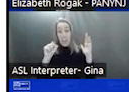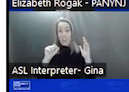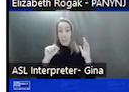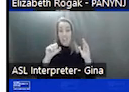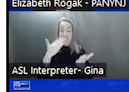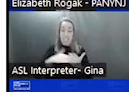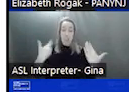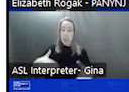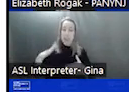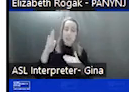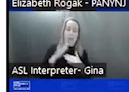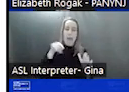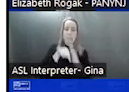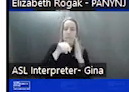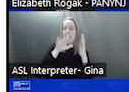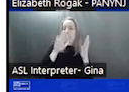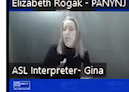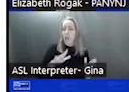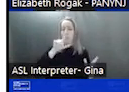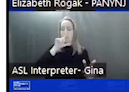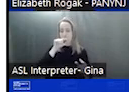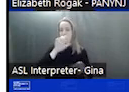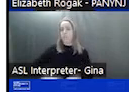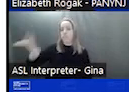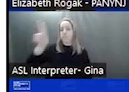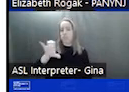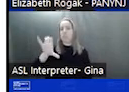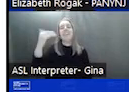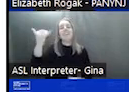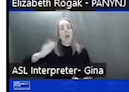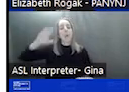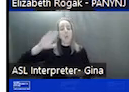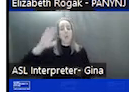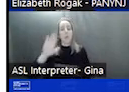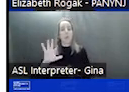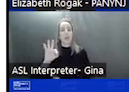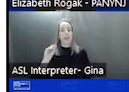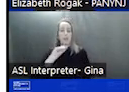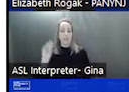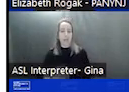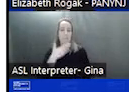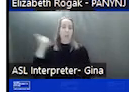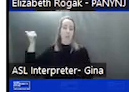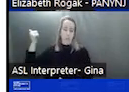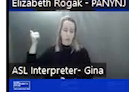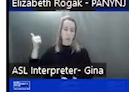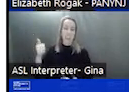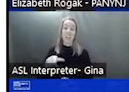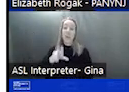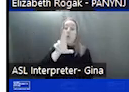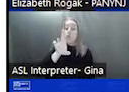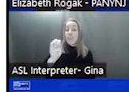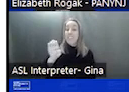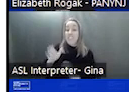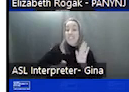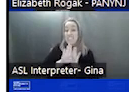by 90%. Real estate developers must be responsible when planning buildings so that birds don't crash